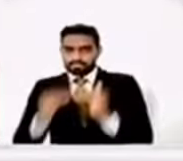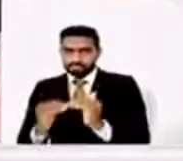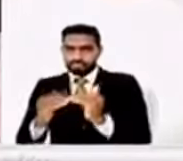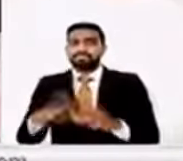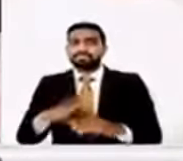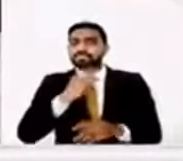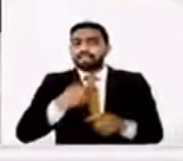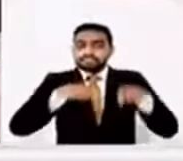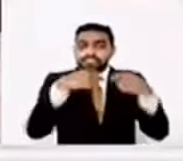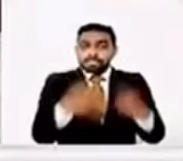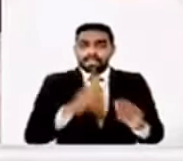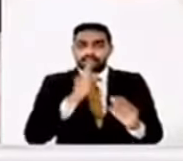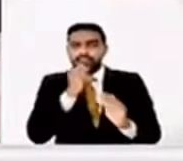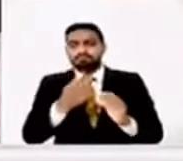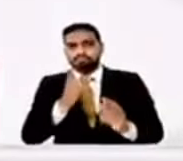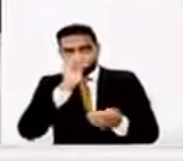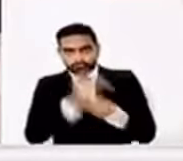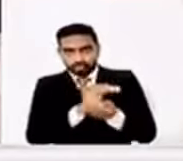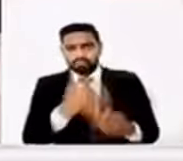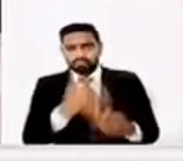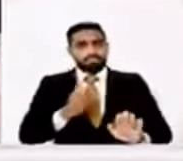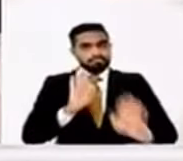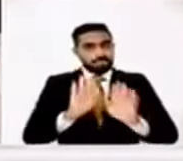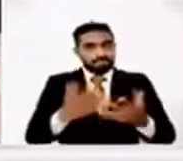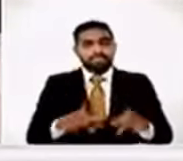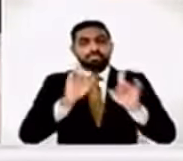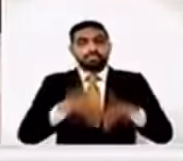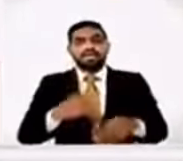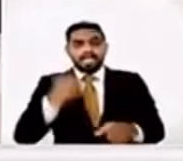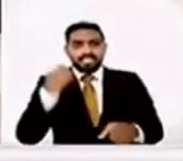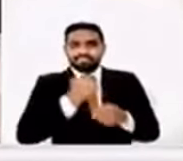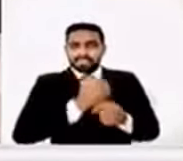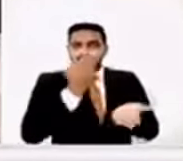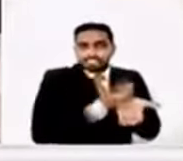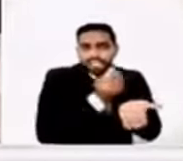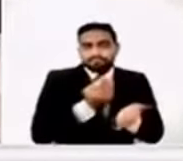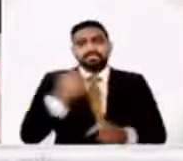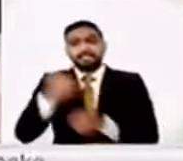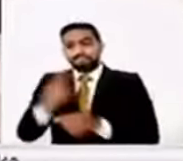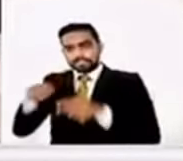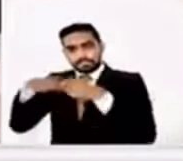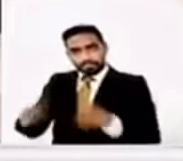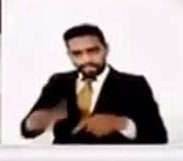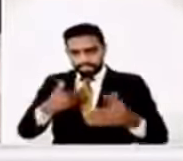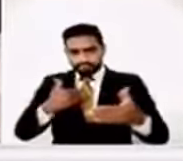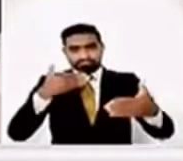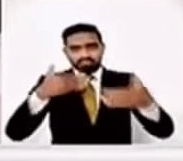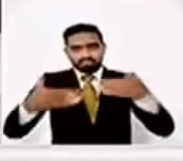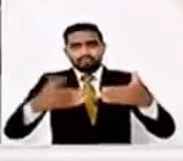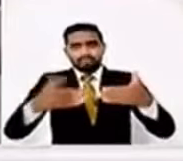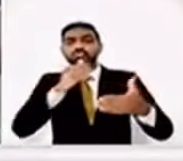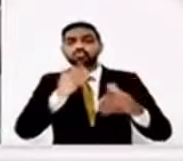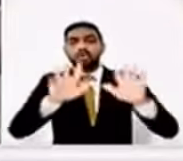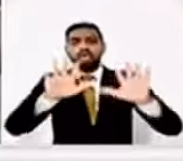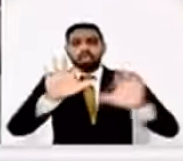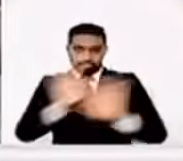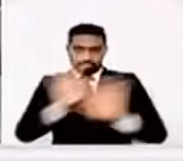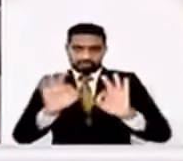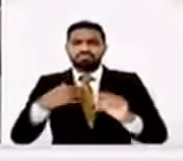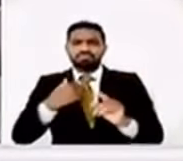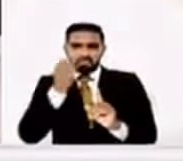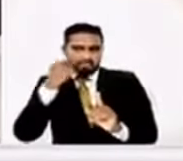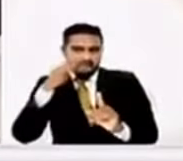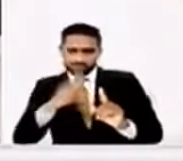revenue expenditure gap of the government annually from 9% to 4% is one of the key milestones in the management of